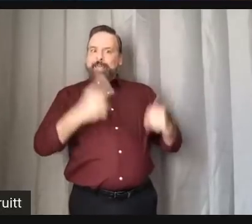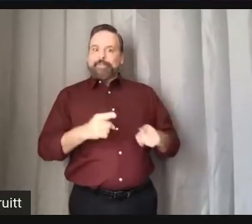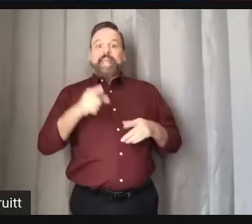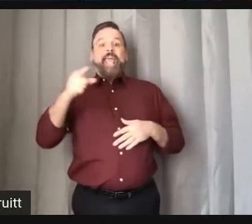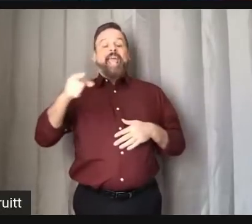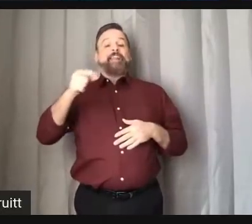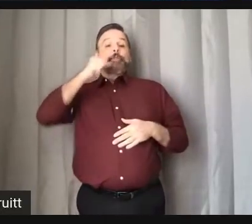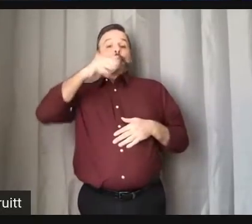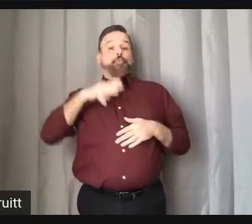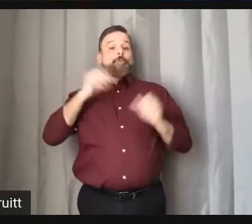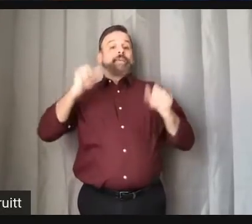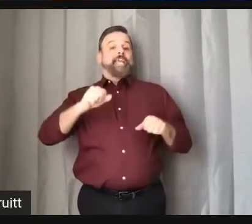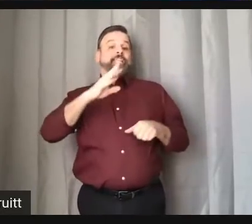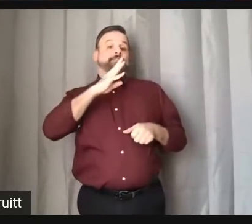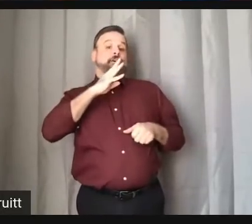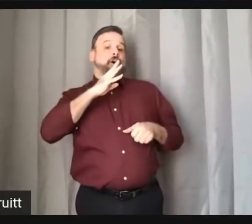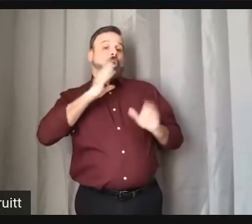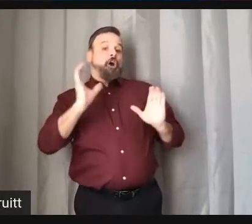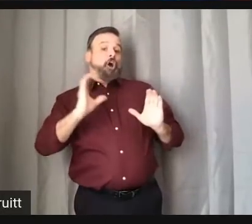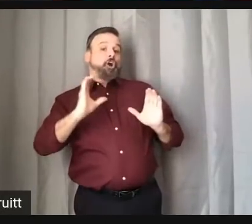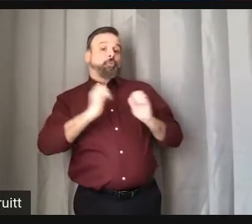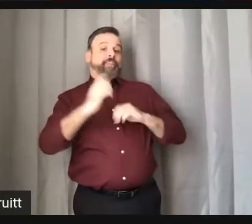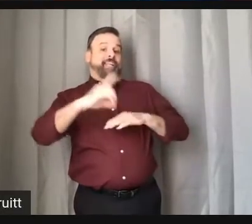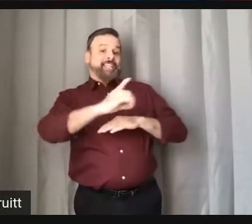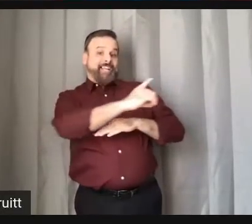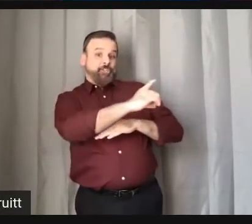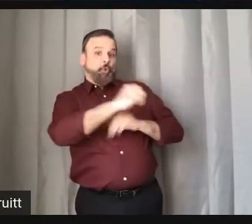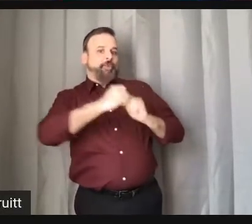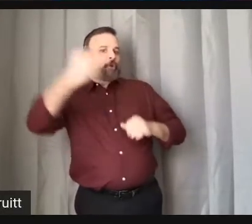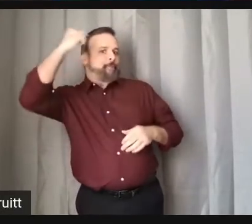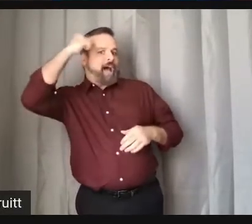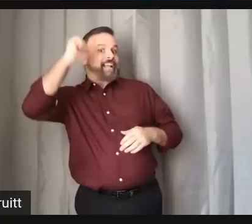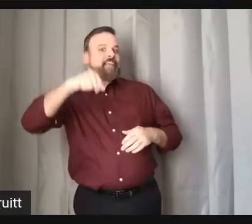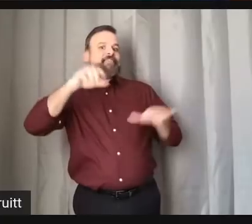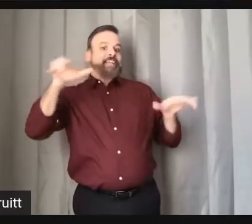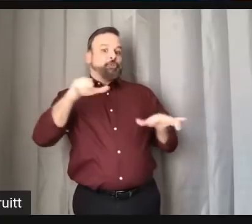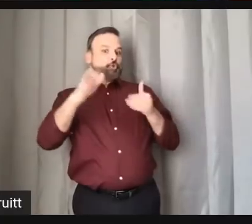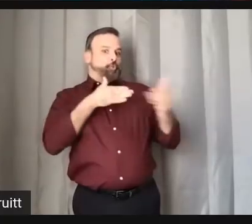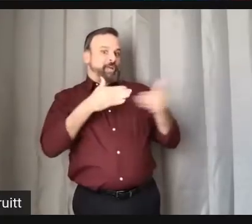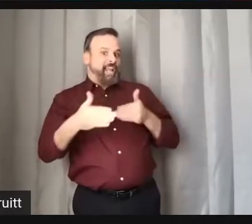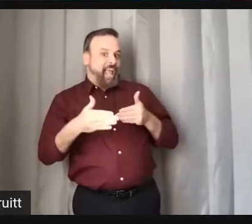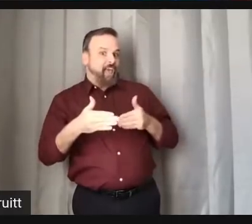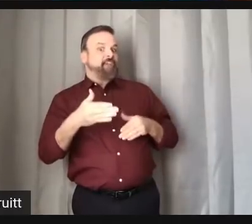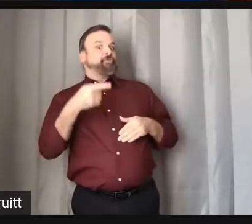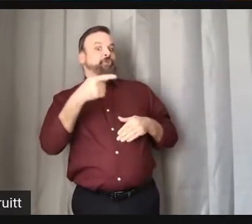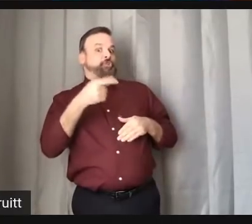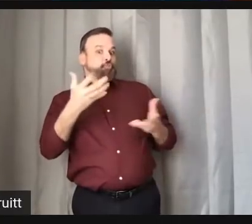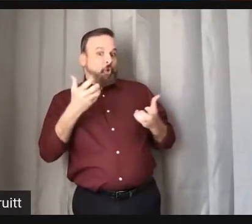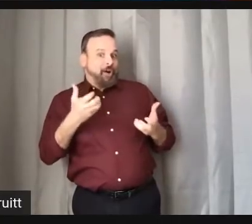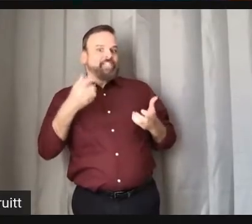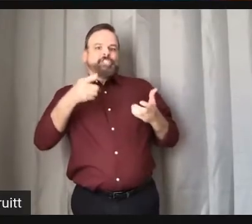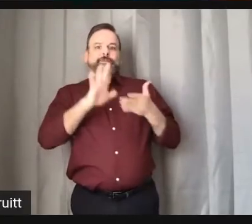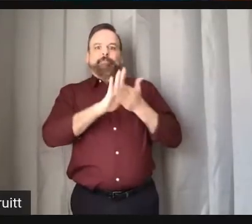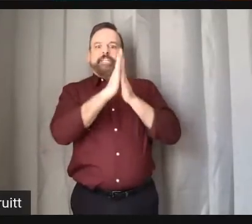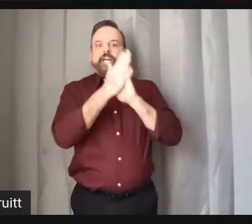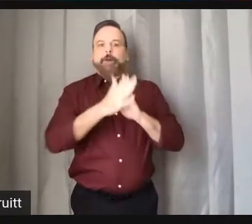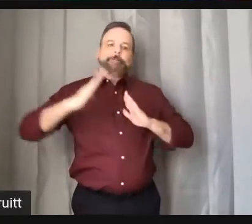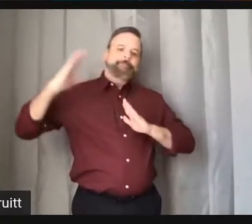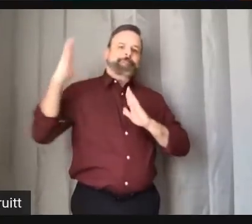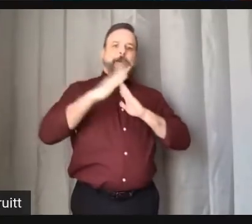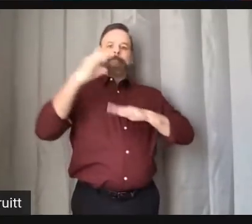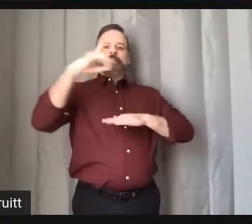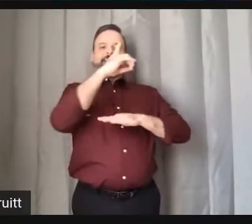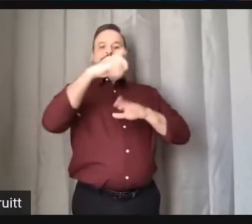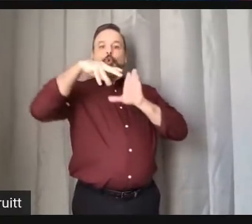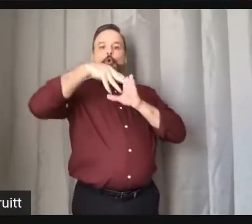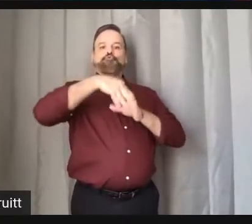dinosaurs with her mind, and they do what she wants them to do, which means that she can become the greatest dinosaur writer in the world and maybe change the course of the